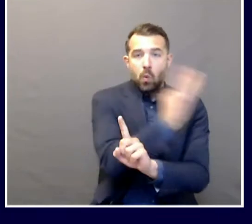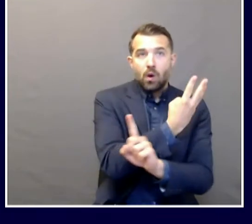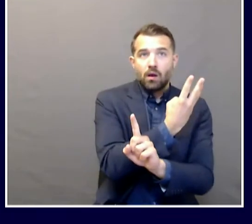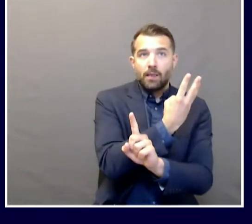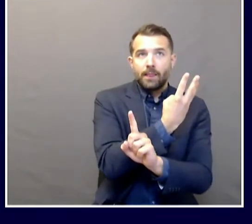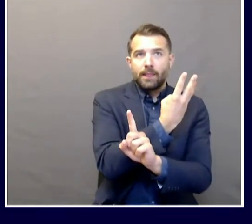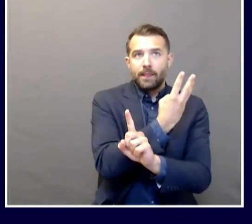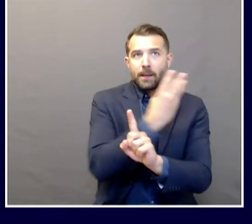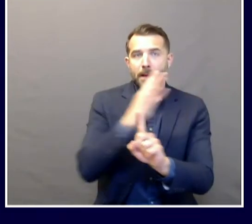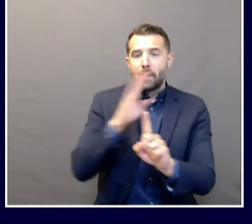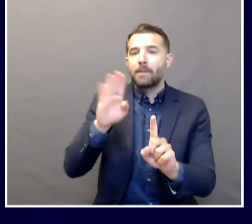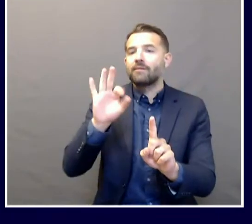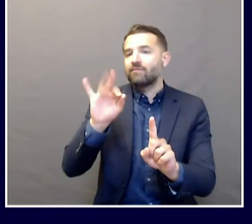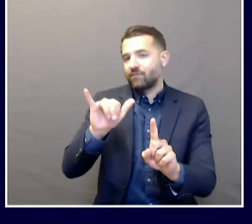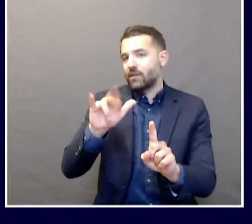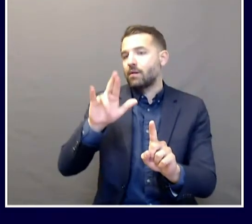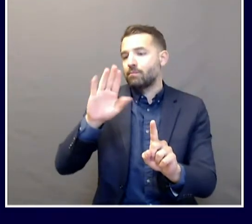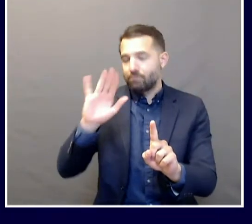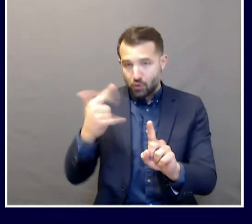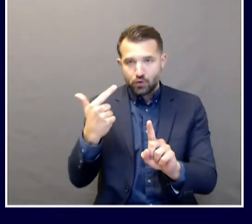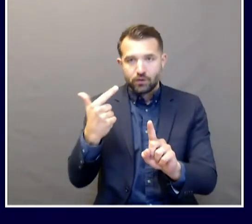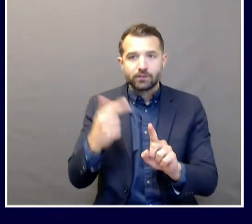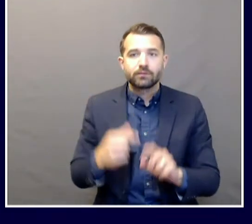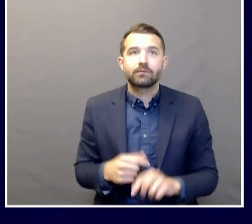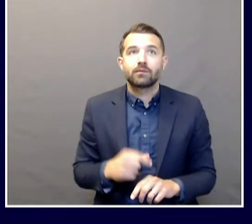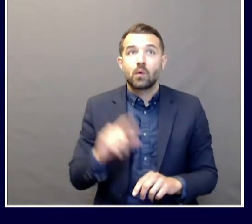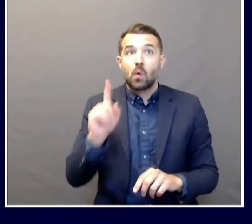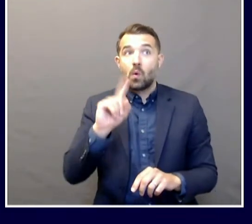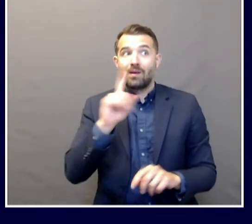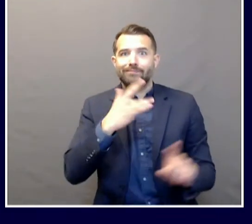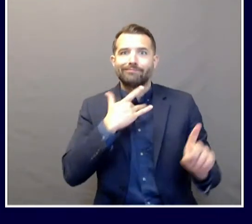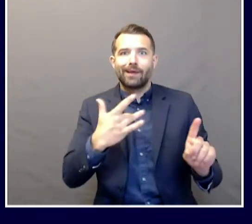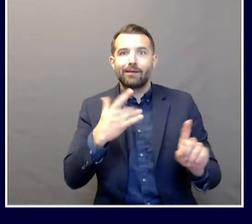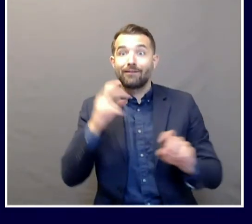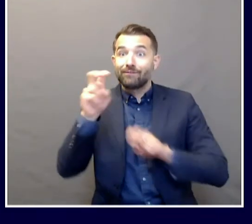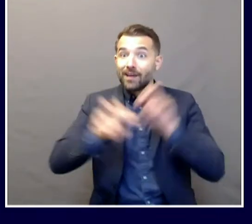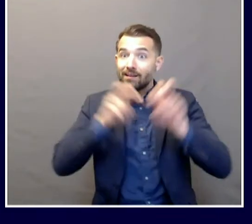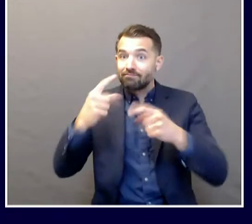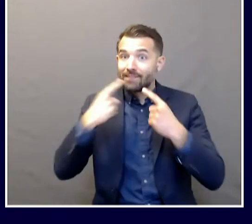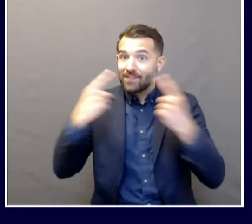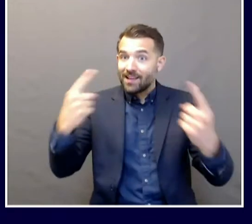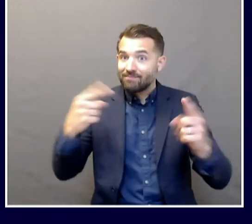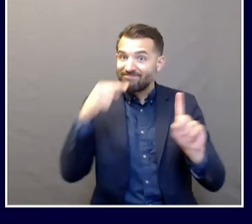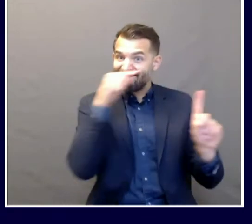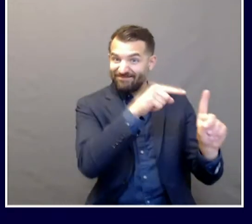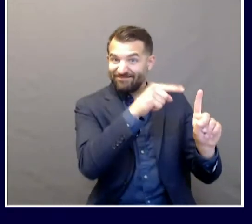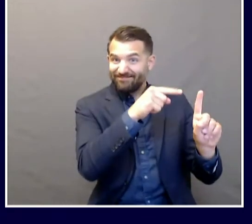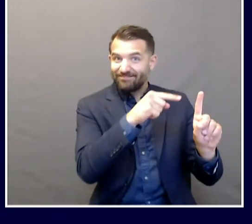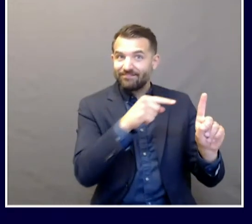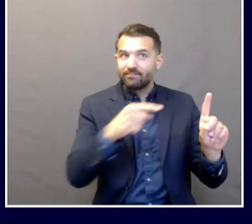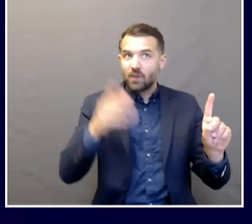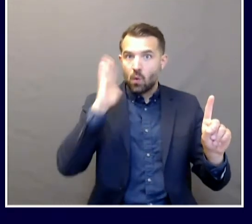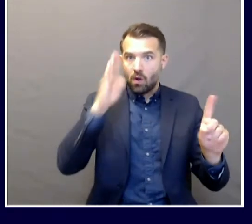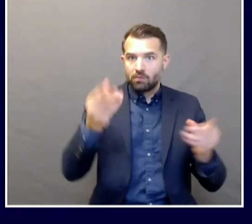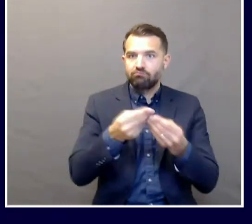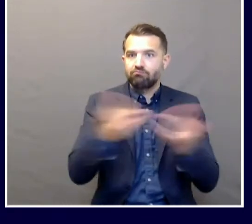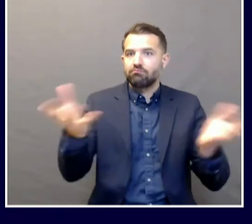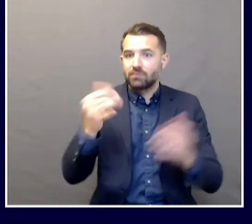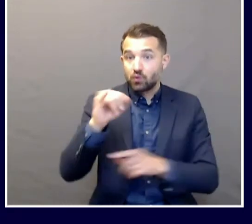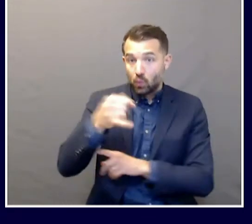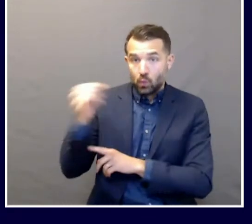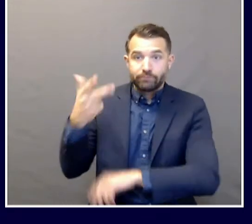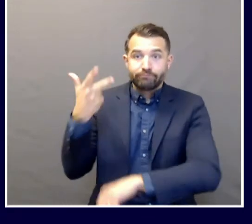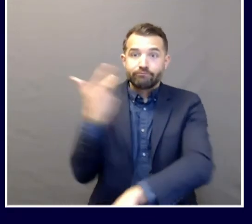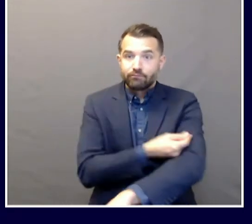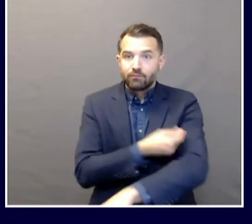morning at the fairgrounds there, administering the one-shot J&J vaccine. As with Biddeford, appointments are